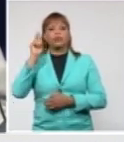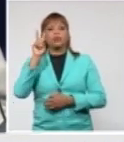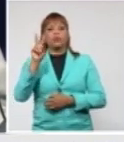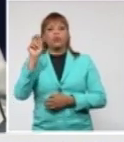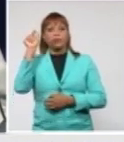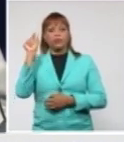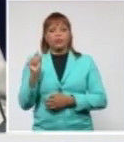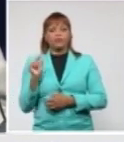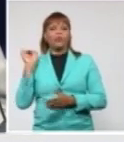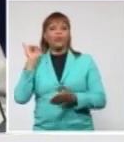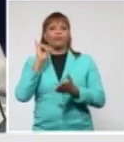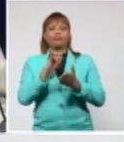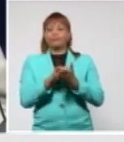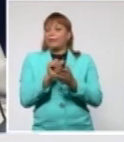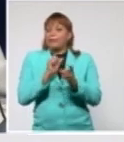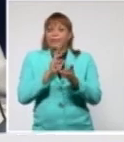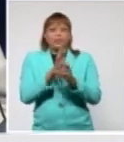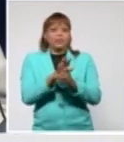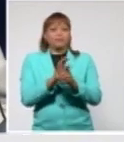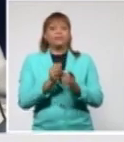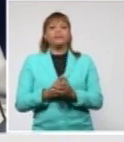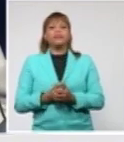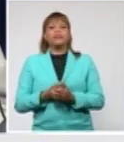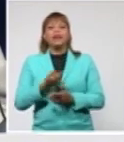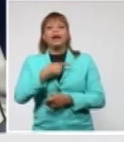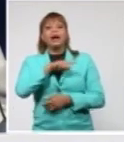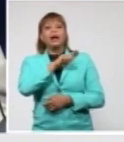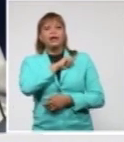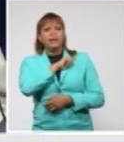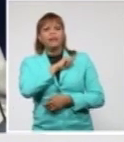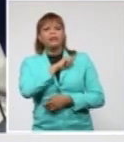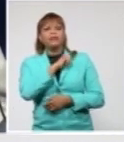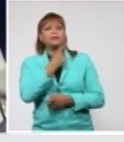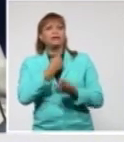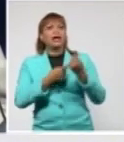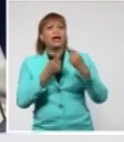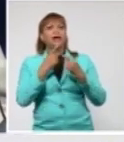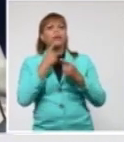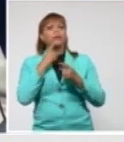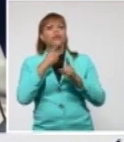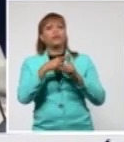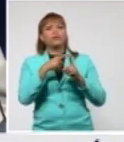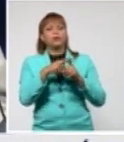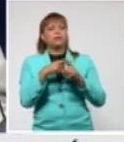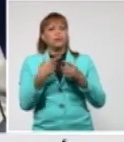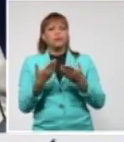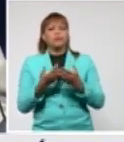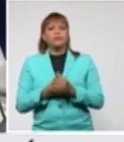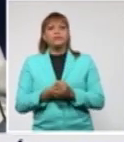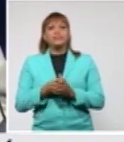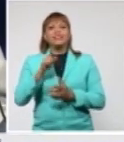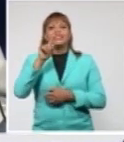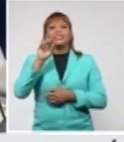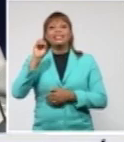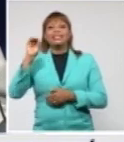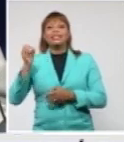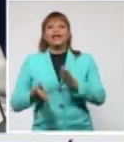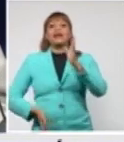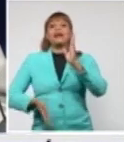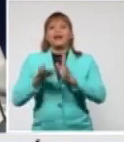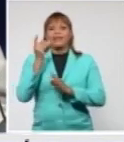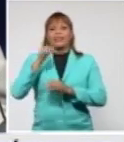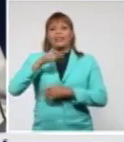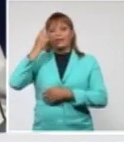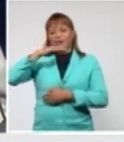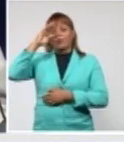Yesterday, 100 people were discharged from hospital, a positive result when compared with the number of confirmed cases